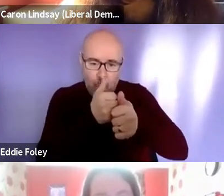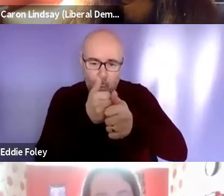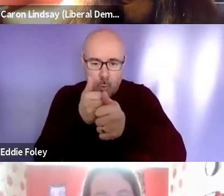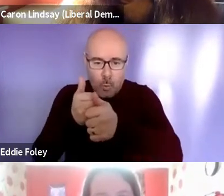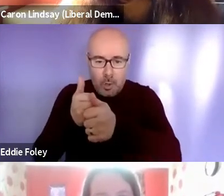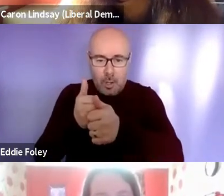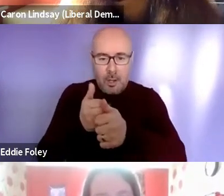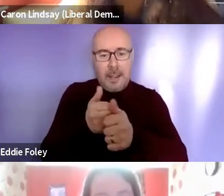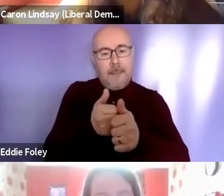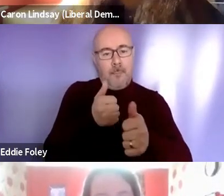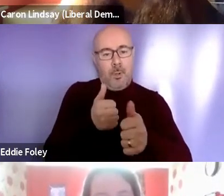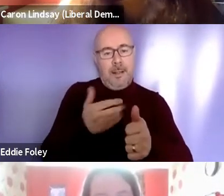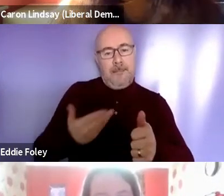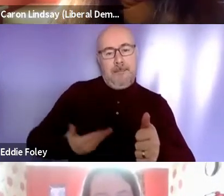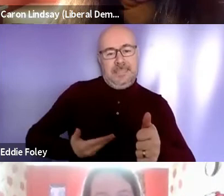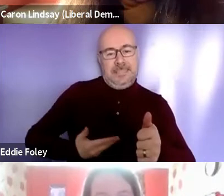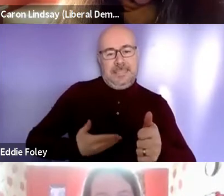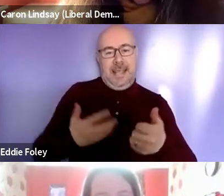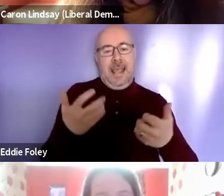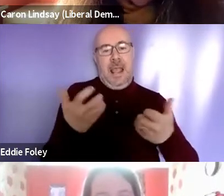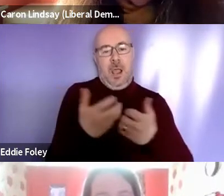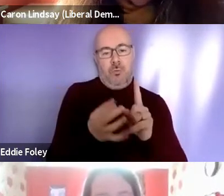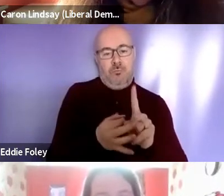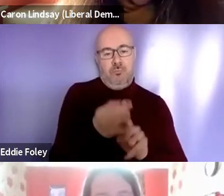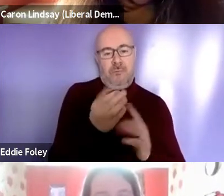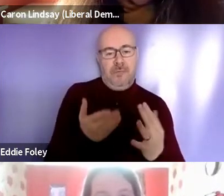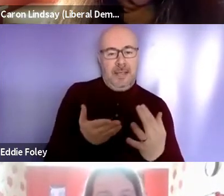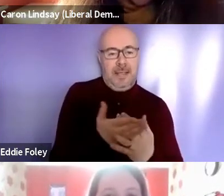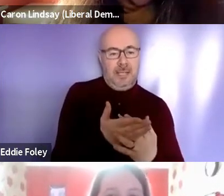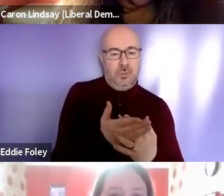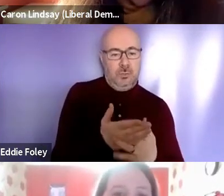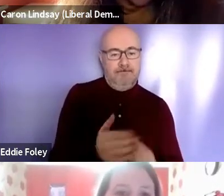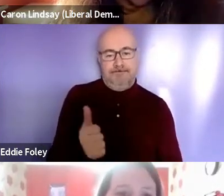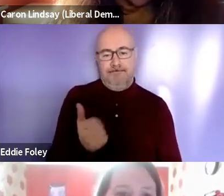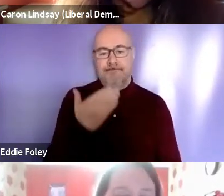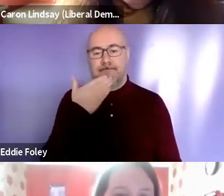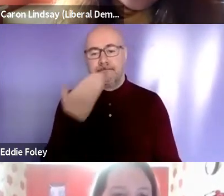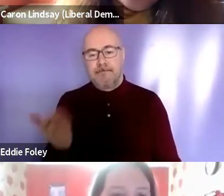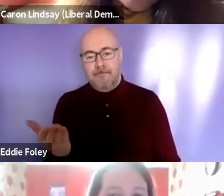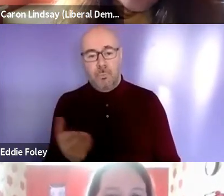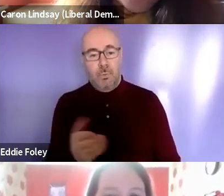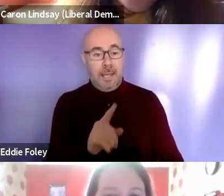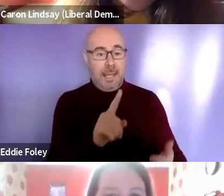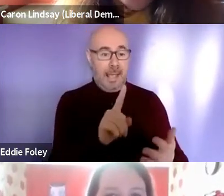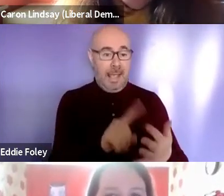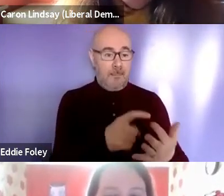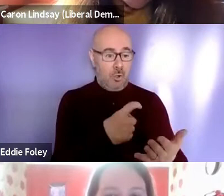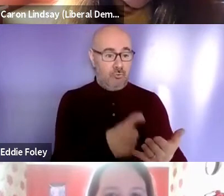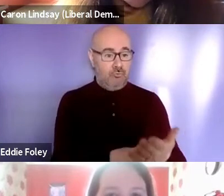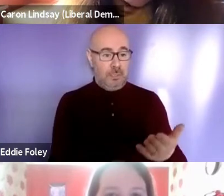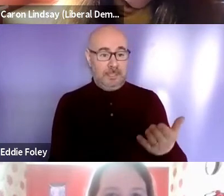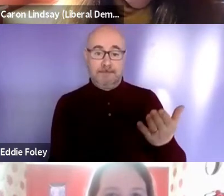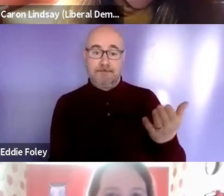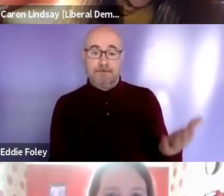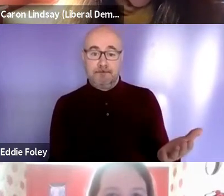everybody to do that. Thank you. And Emma Roddick, yeah, that we need to